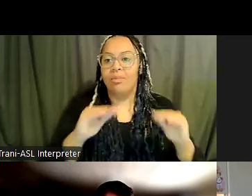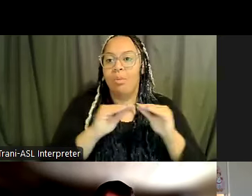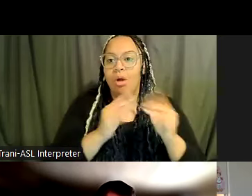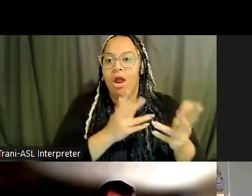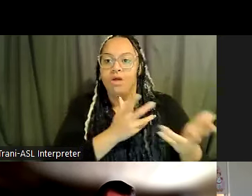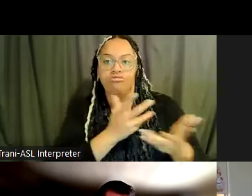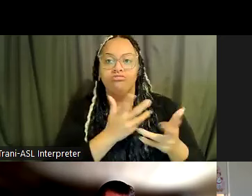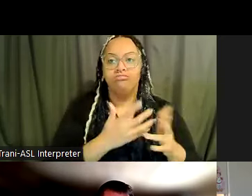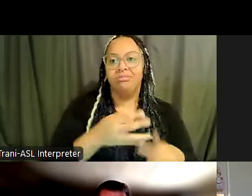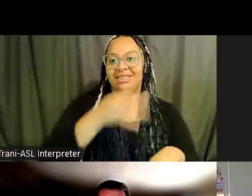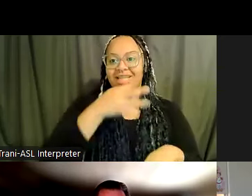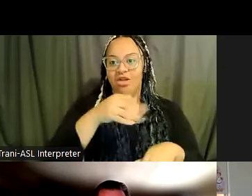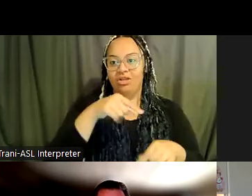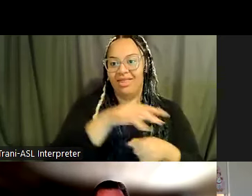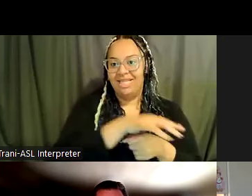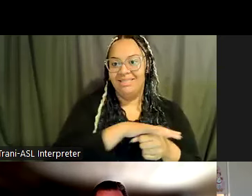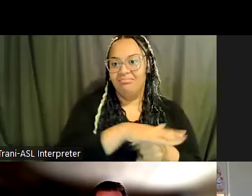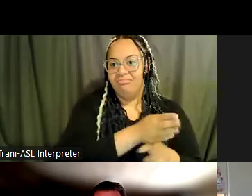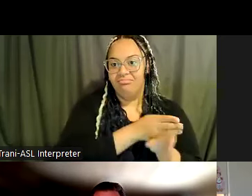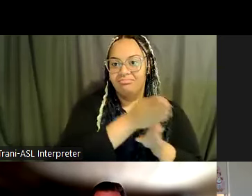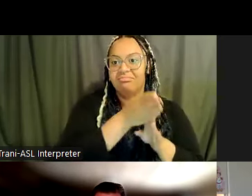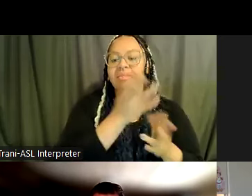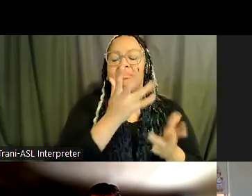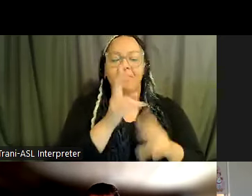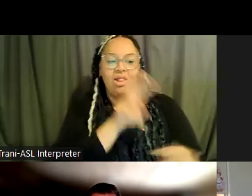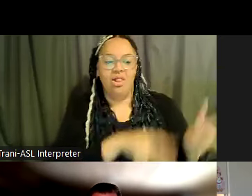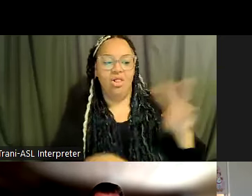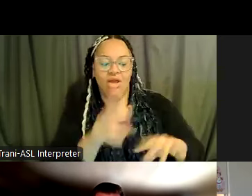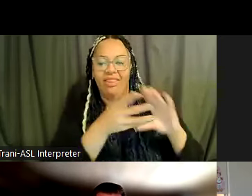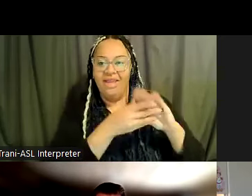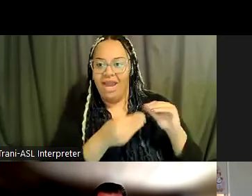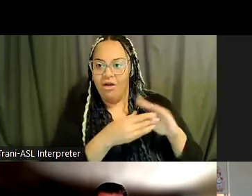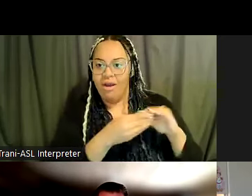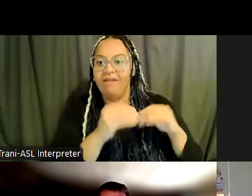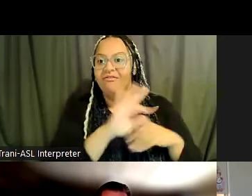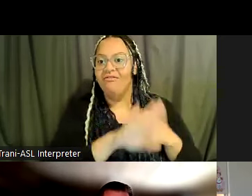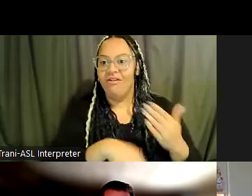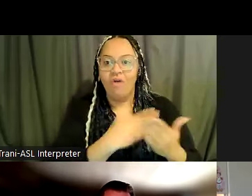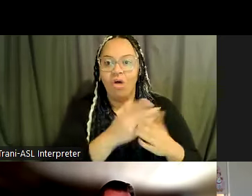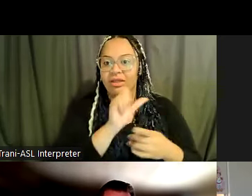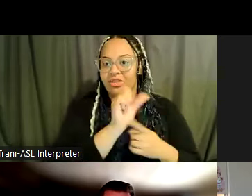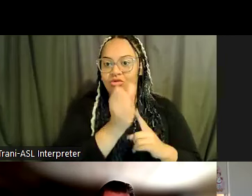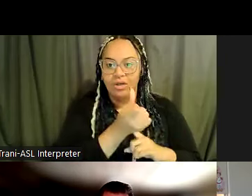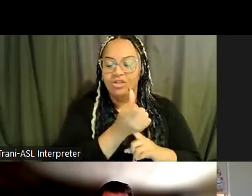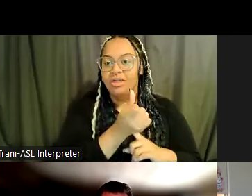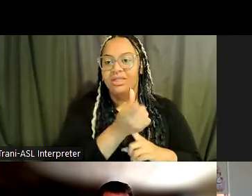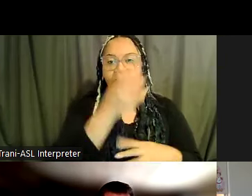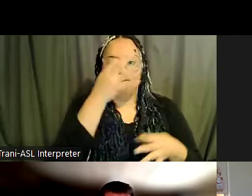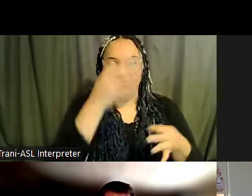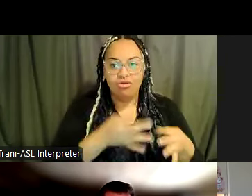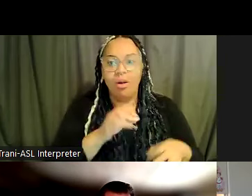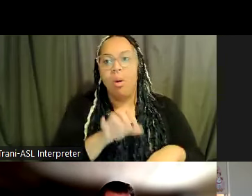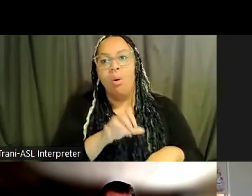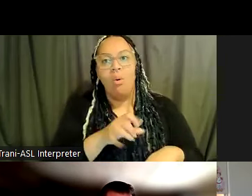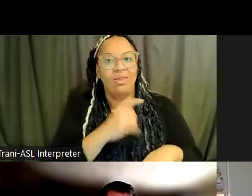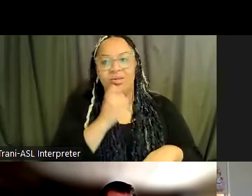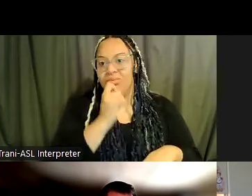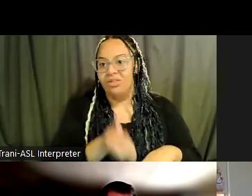space, may look at the narrative of all the circumstances and determine that, oh, this was not